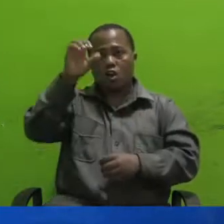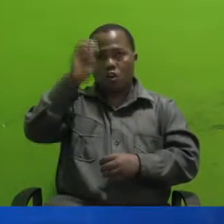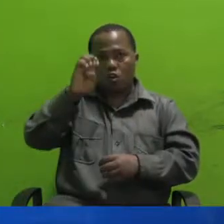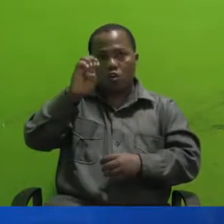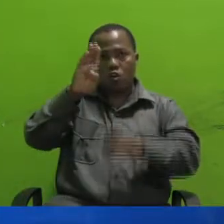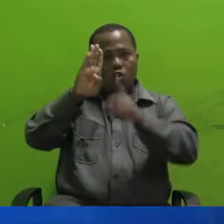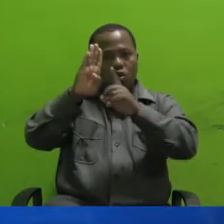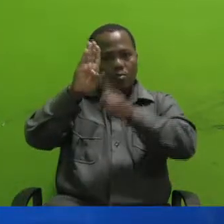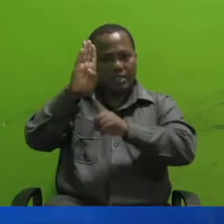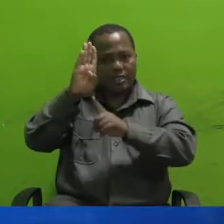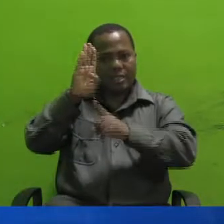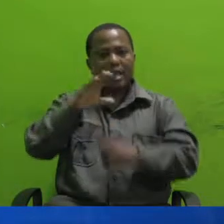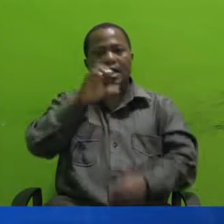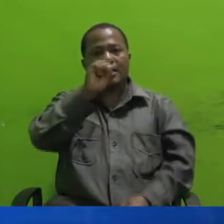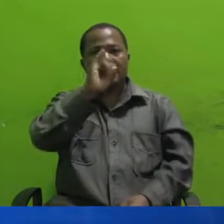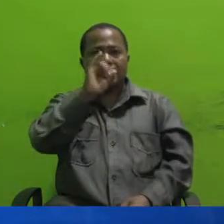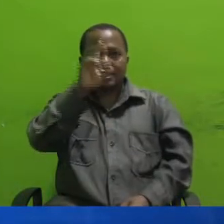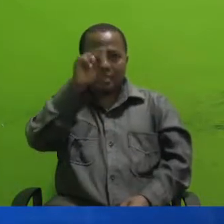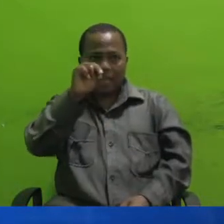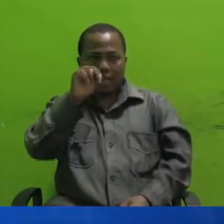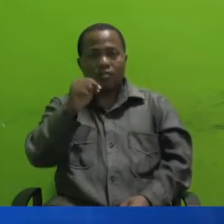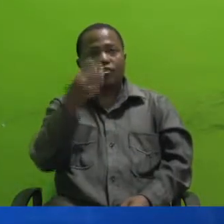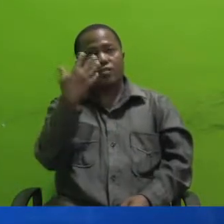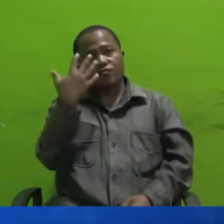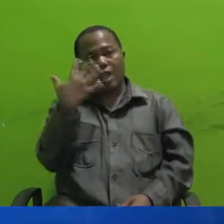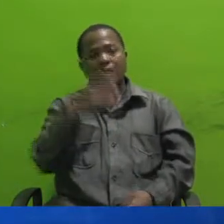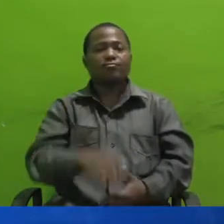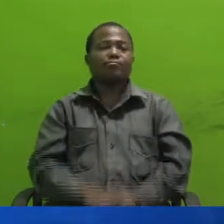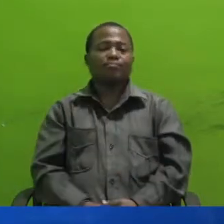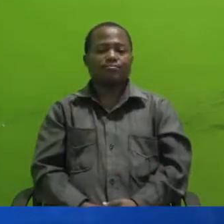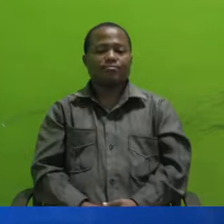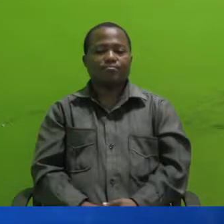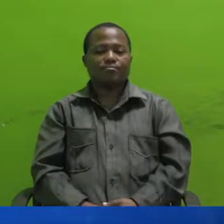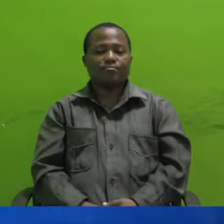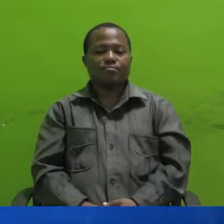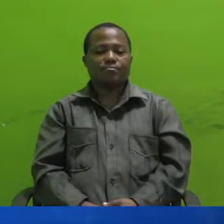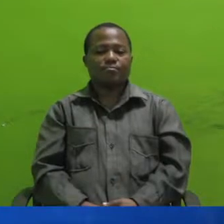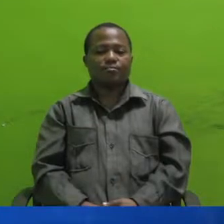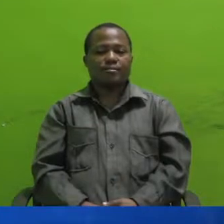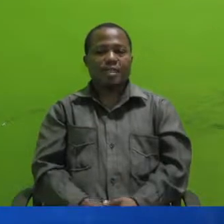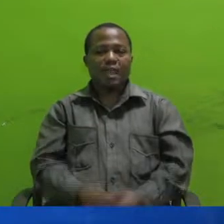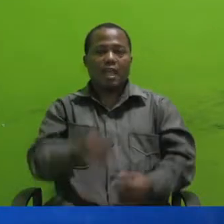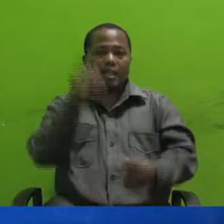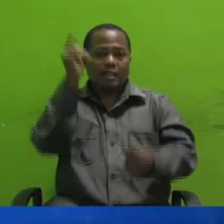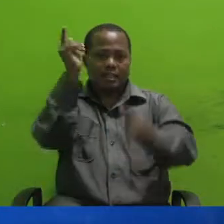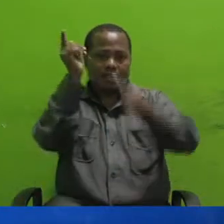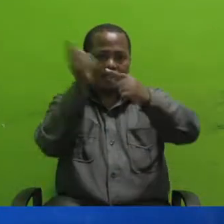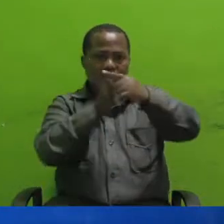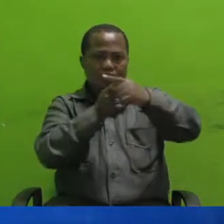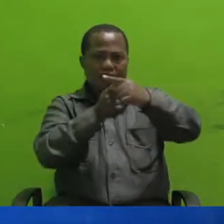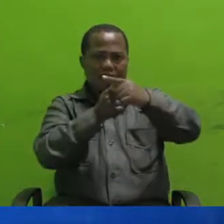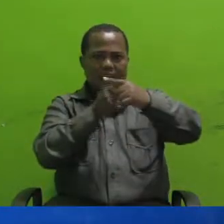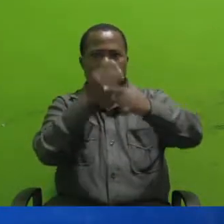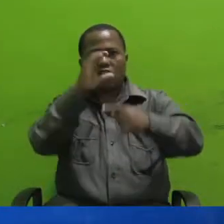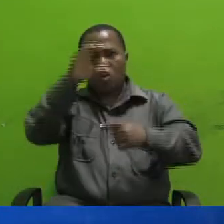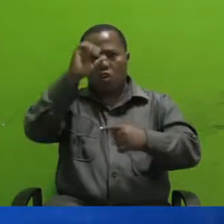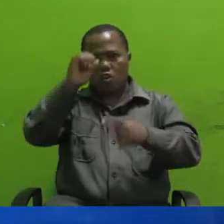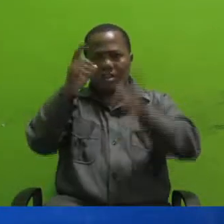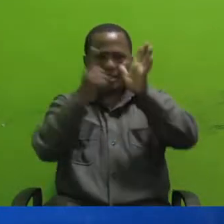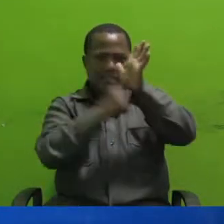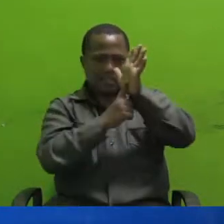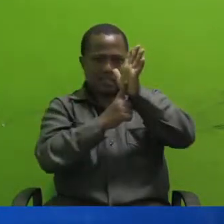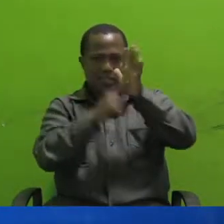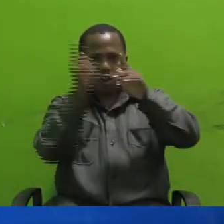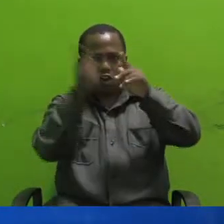have sine beta, just 4 over 5 divided by cos